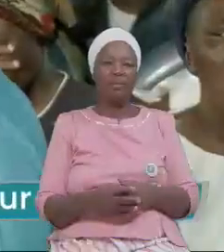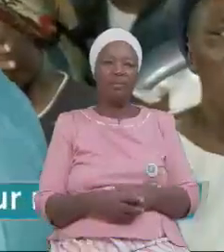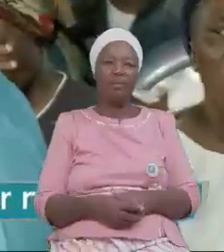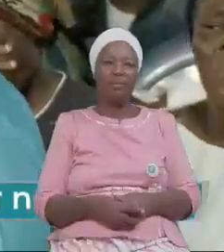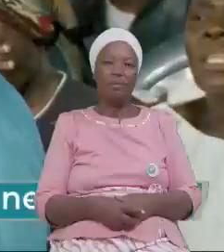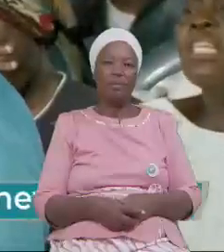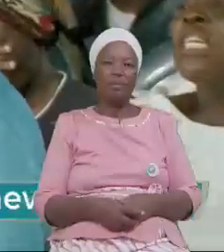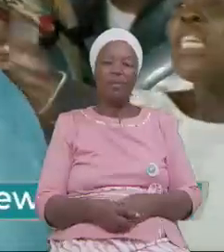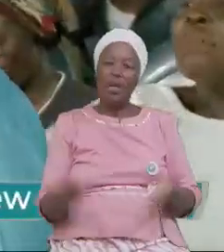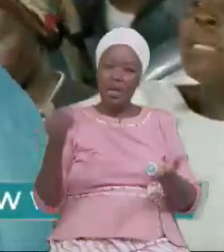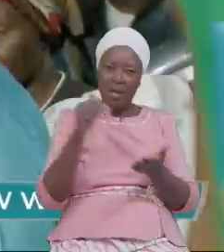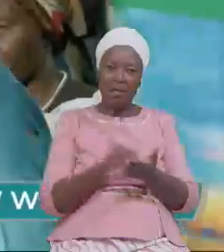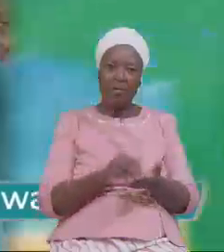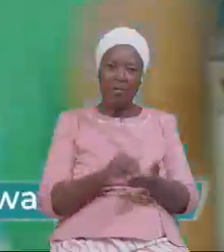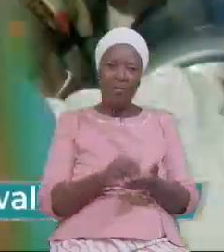+234 91 54 44 9263. I say it again,